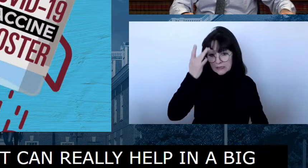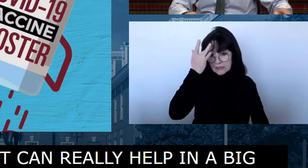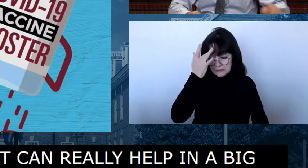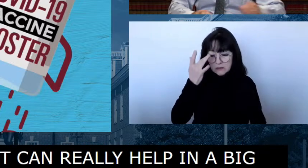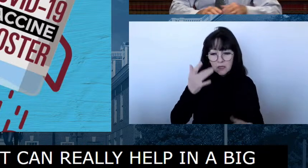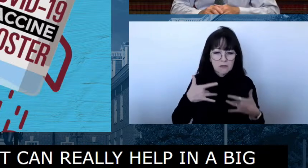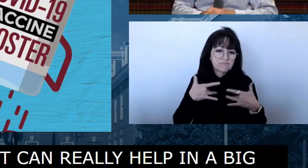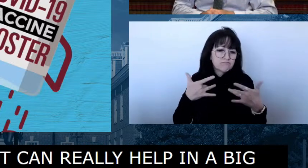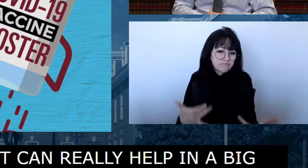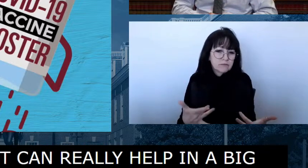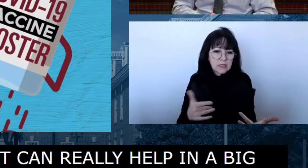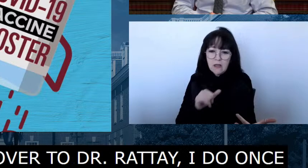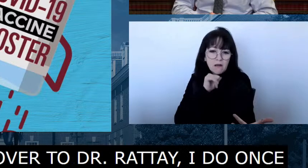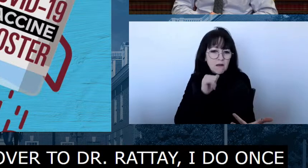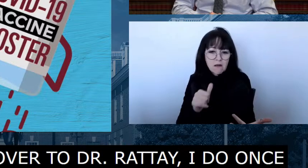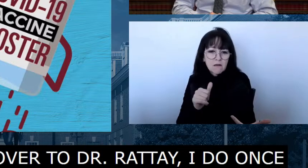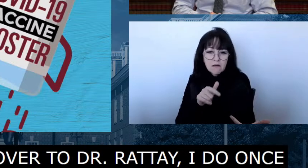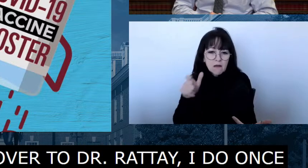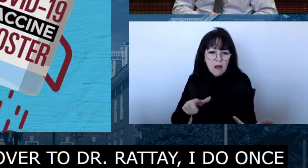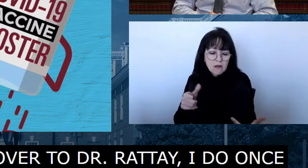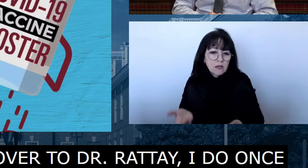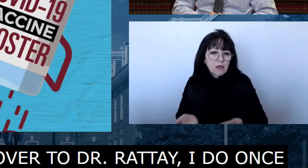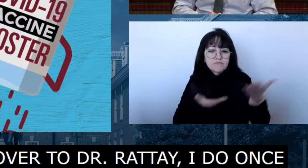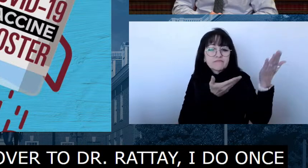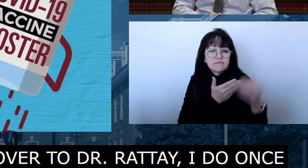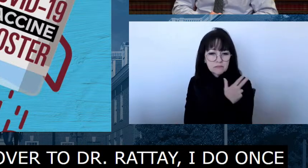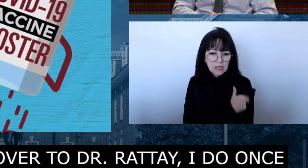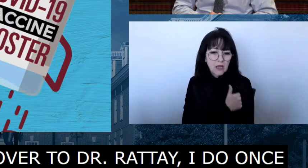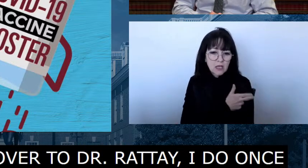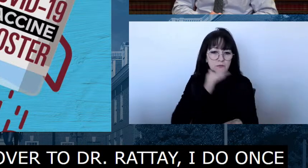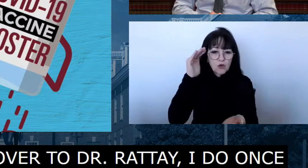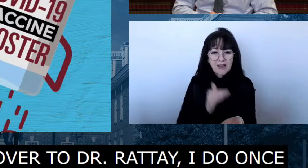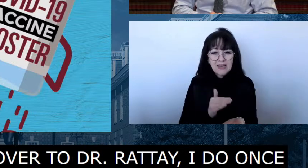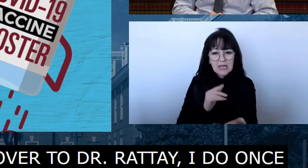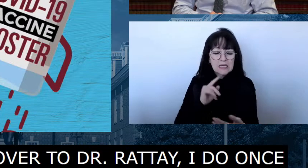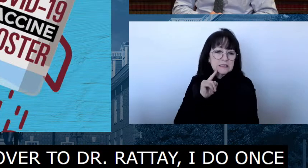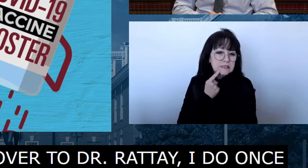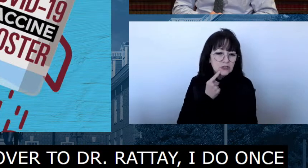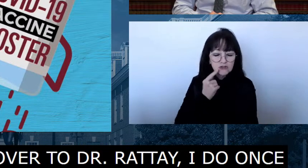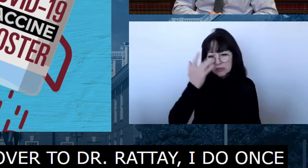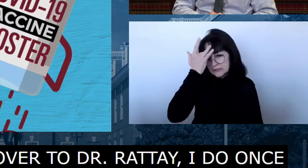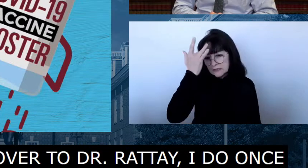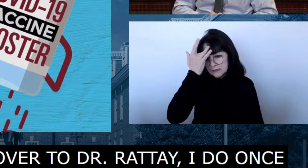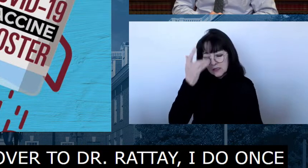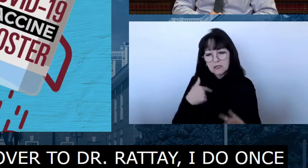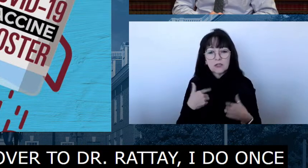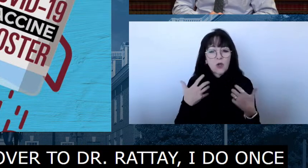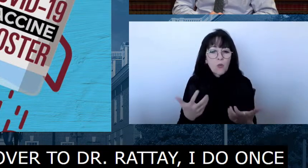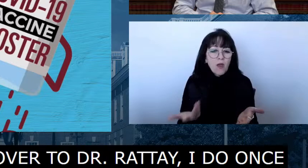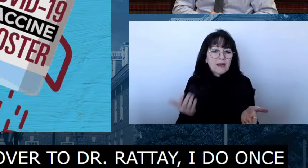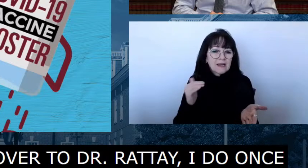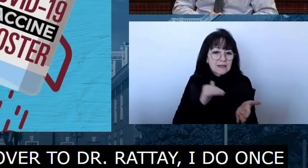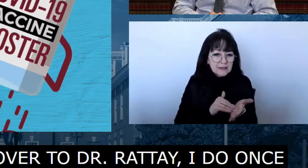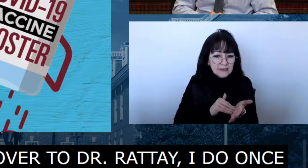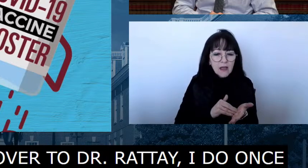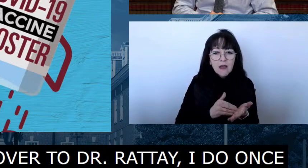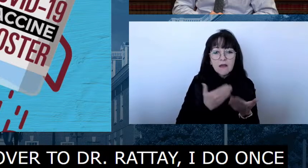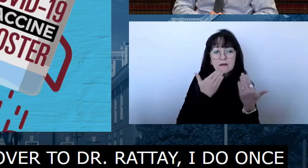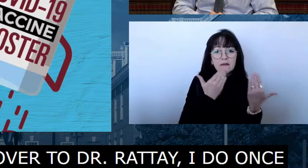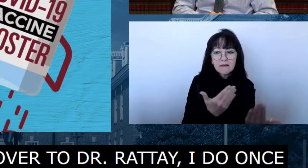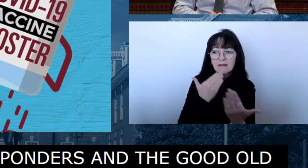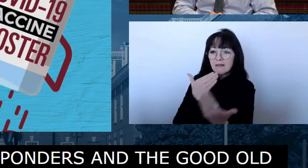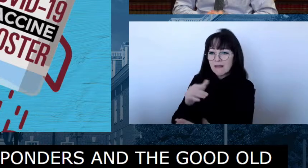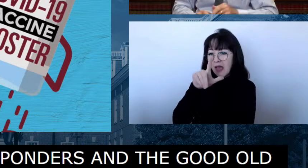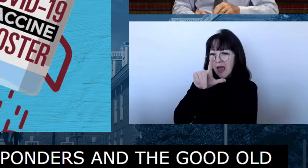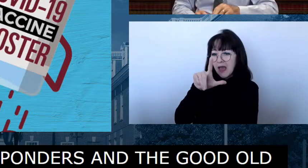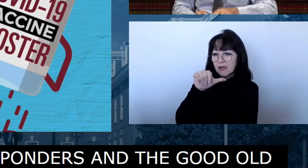Boys Foundation, and Laura for reaching out, for your public spirit, and you're helping those displaced in that fire down there. And for those